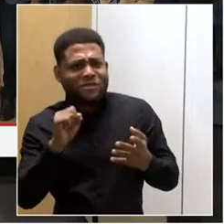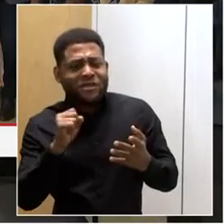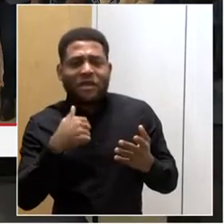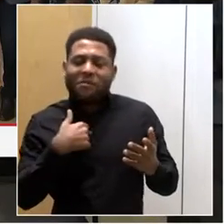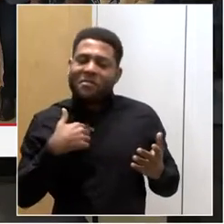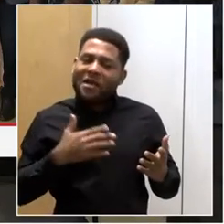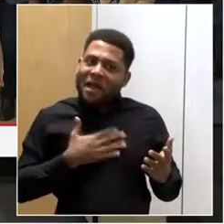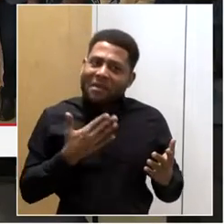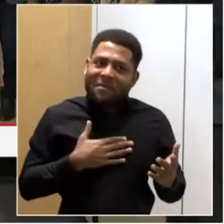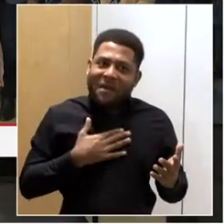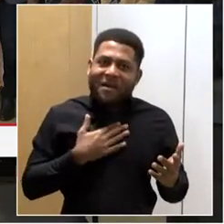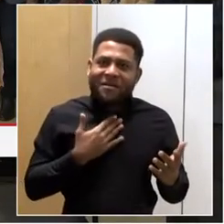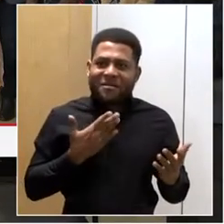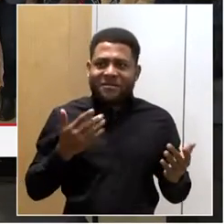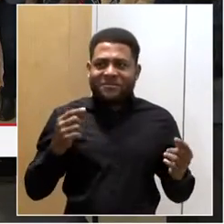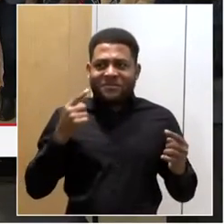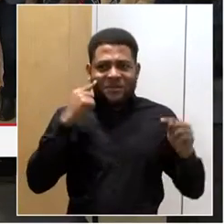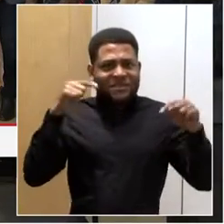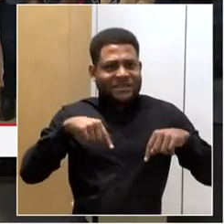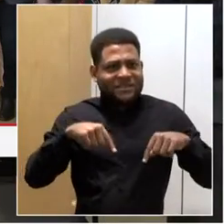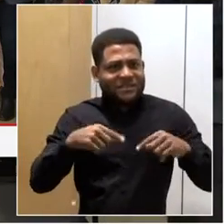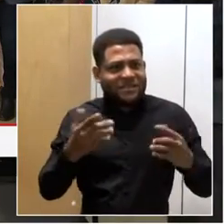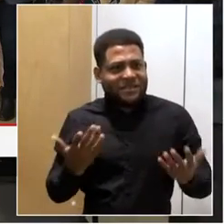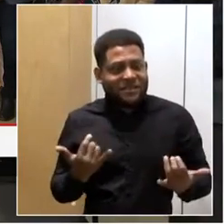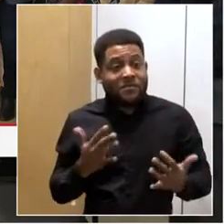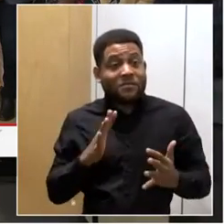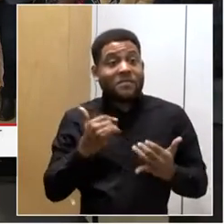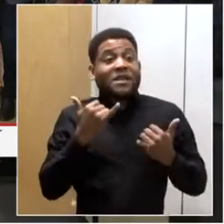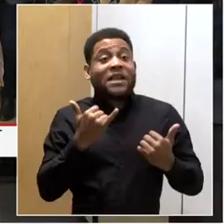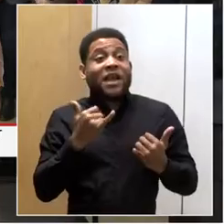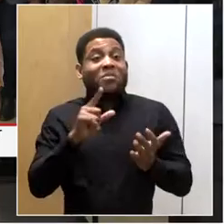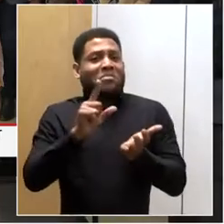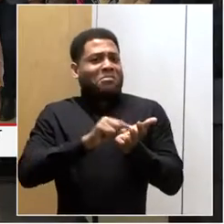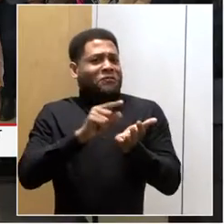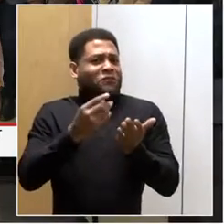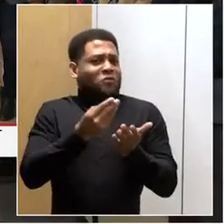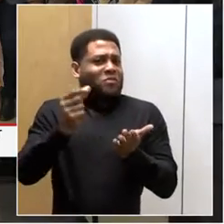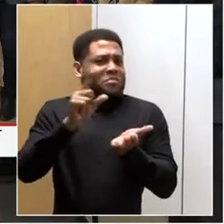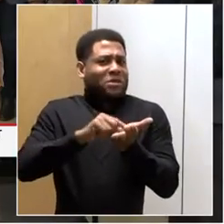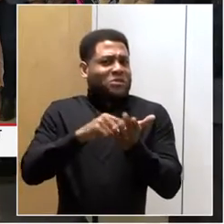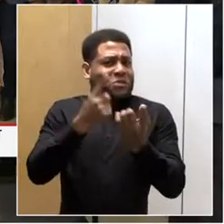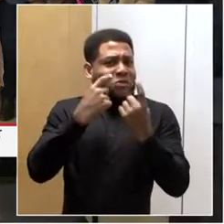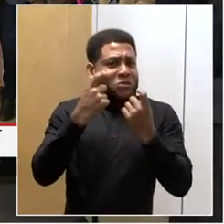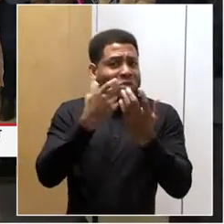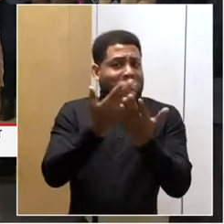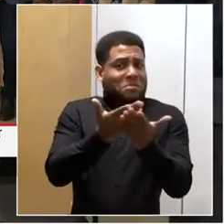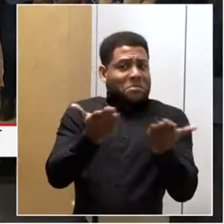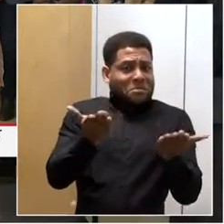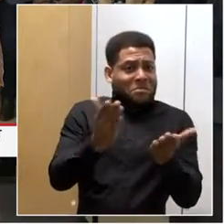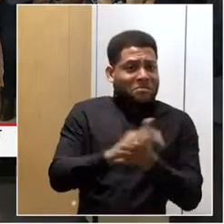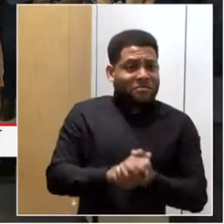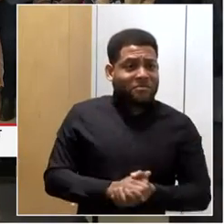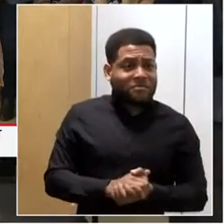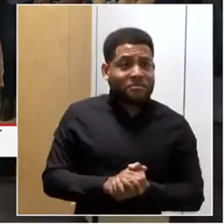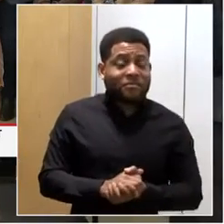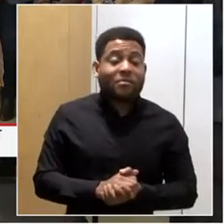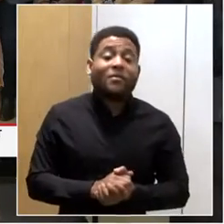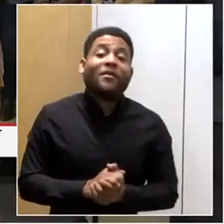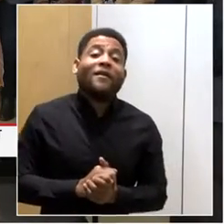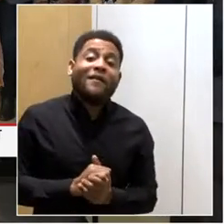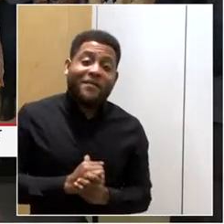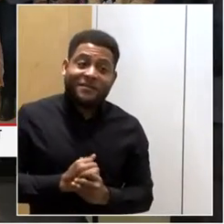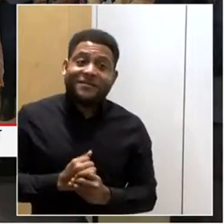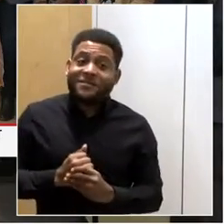here today. And we'll take a few press questions. Yes. Okay, thanks for doing this. I know that